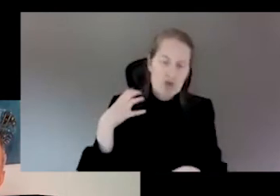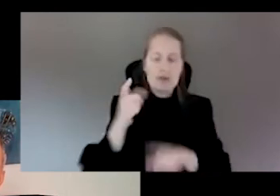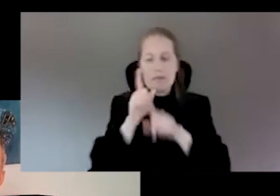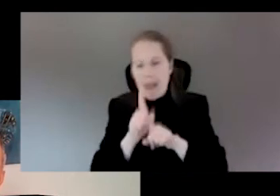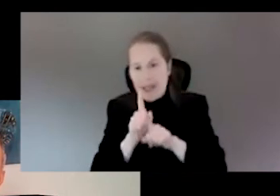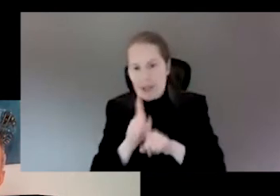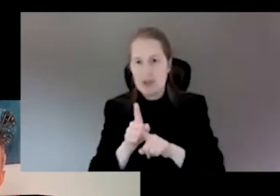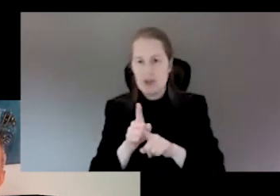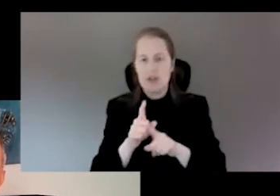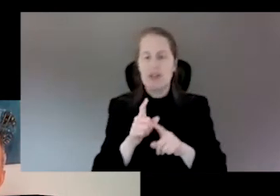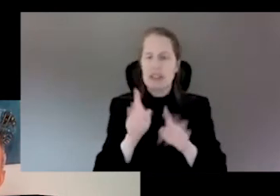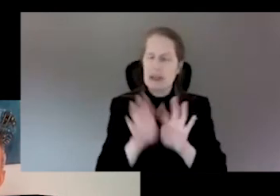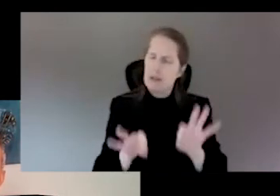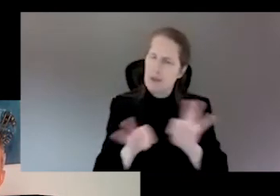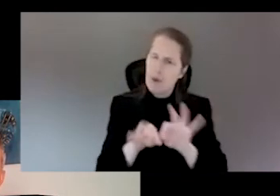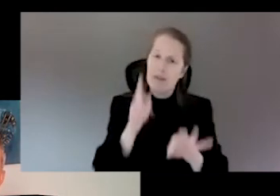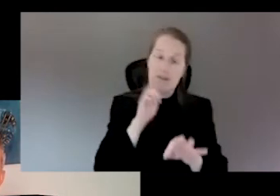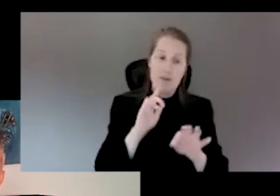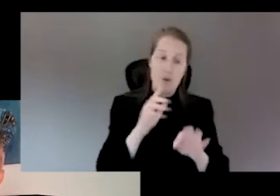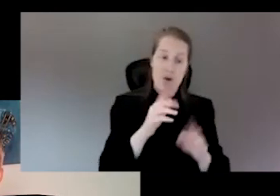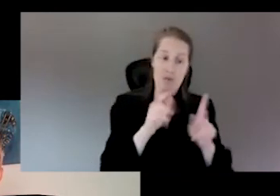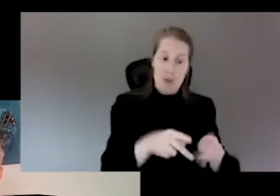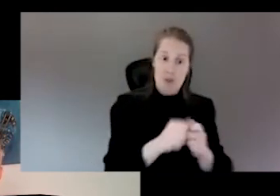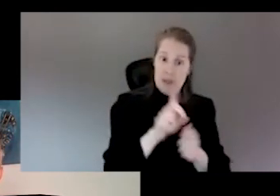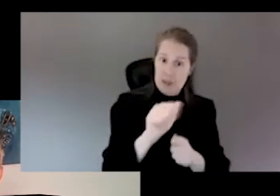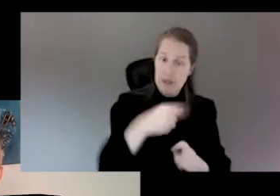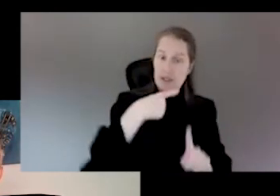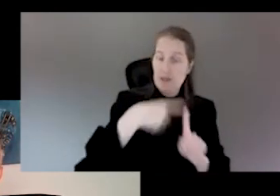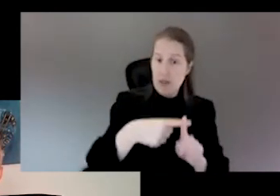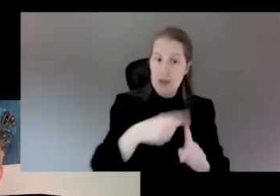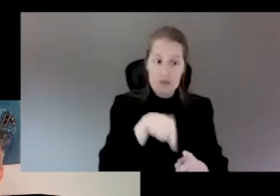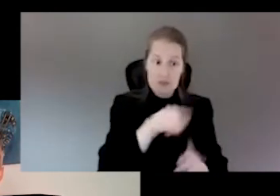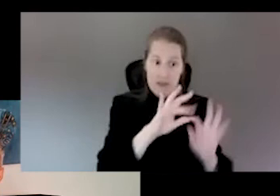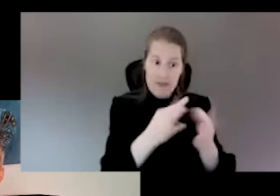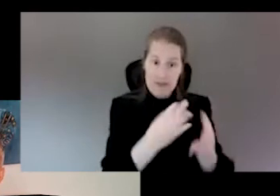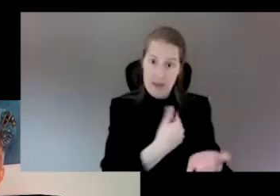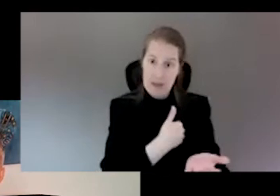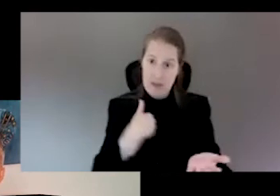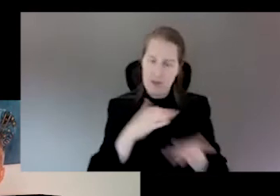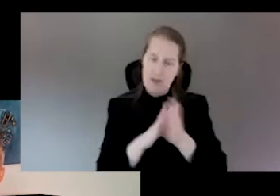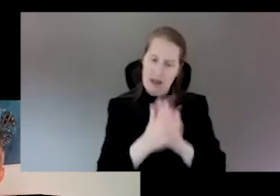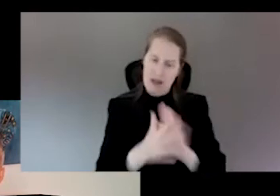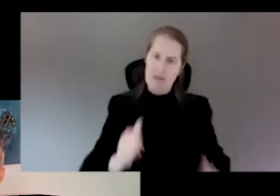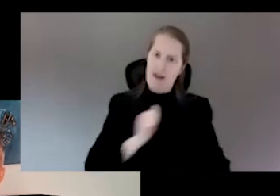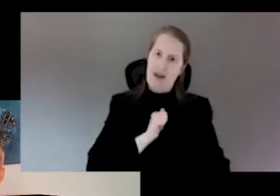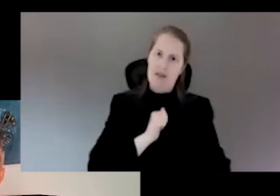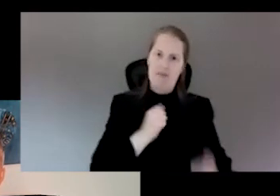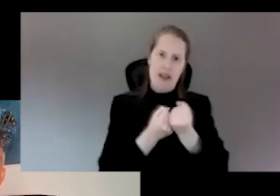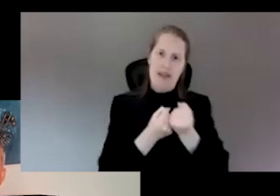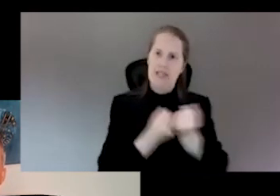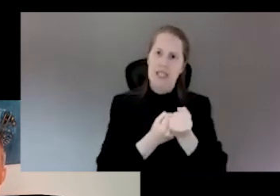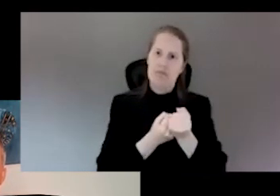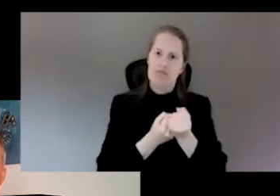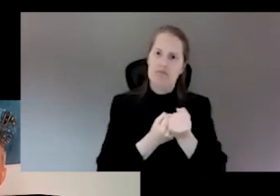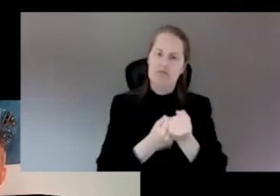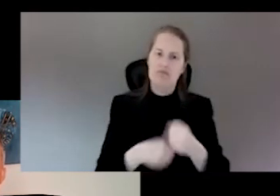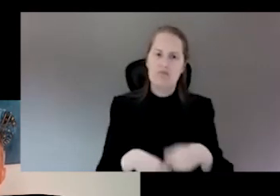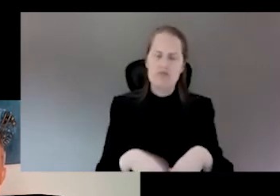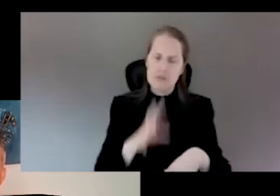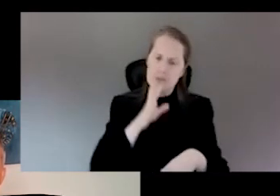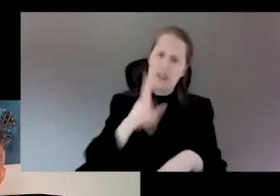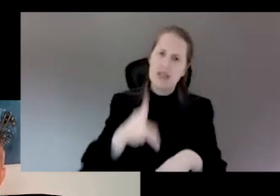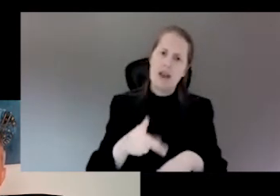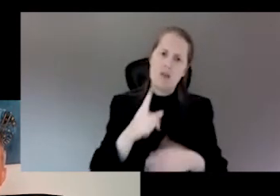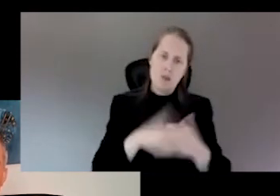their family members to become or to be an advocate, to advocate for what they believe is